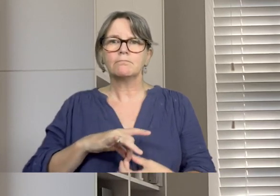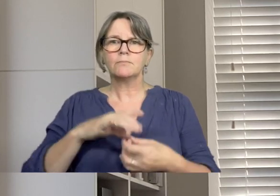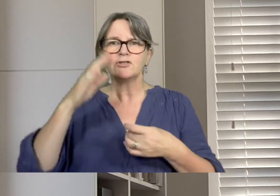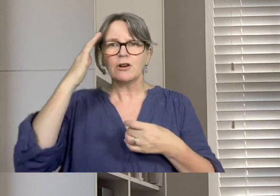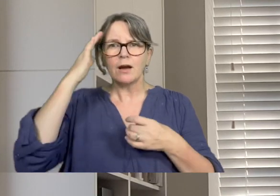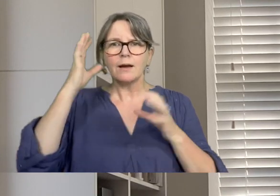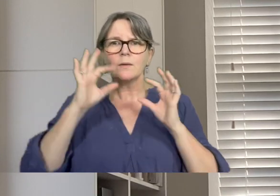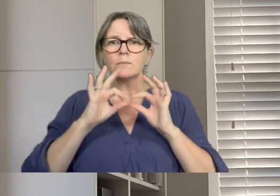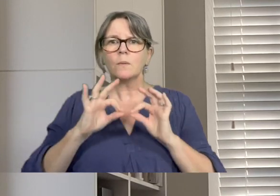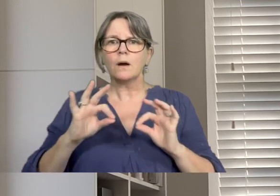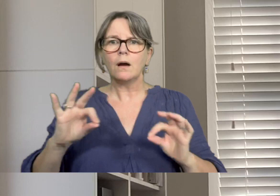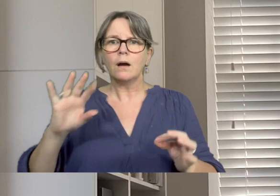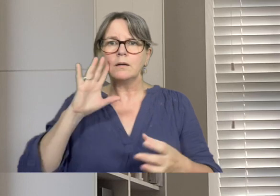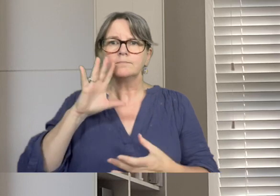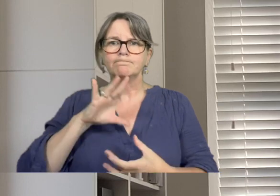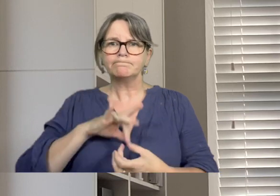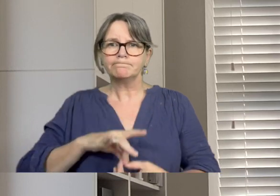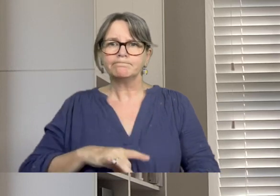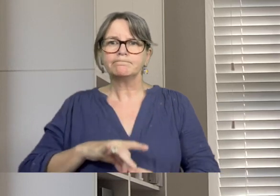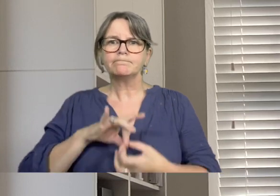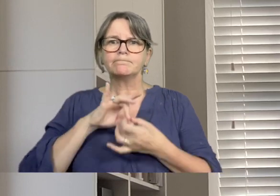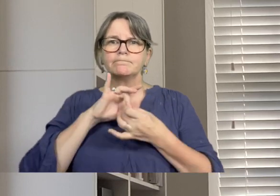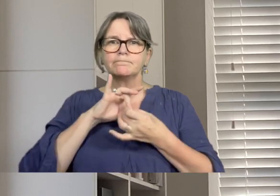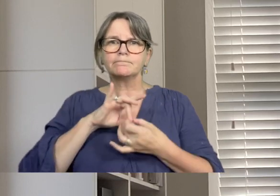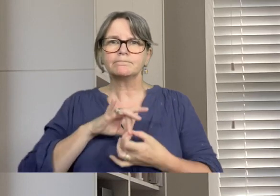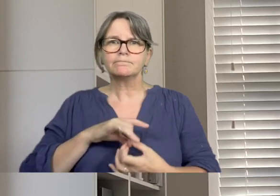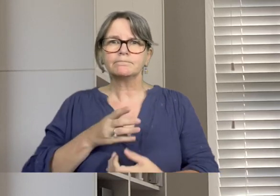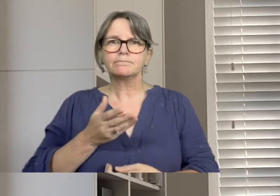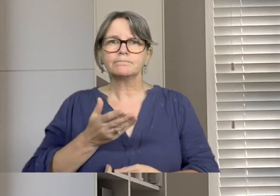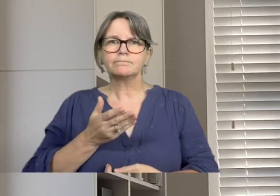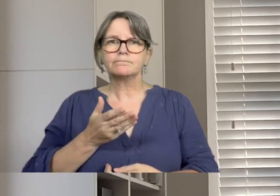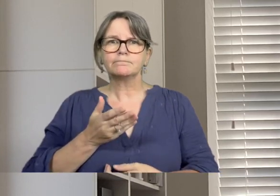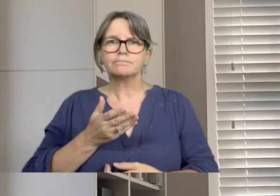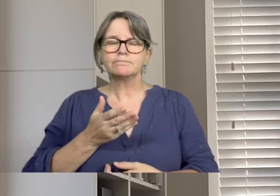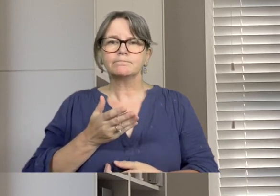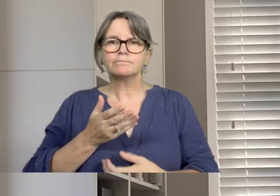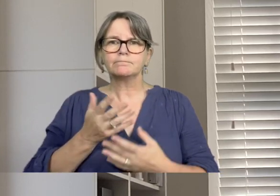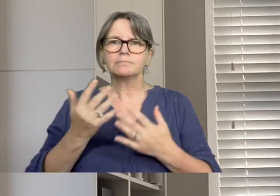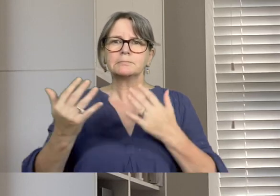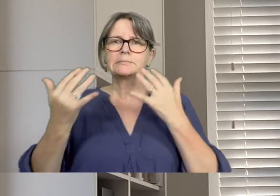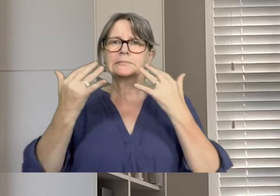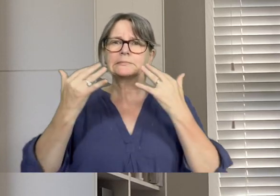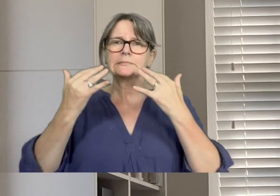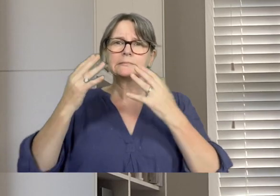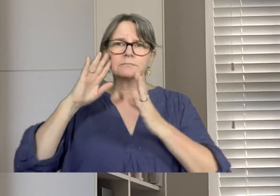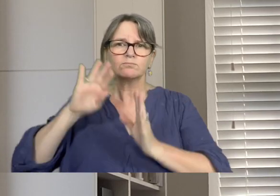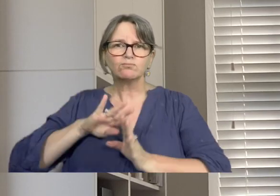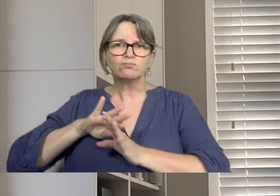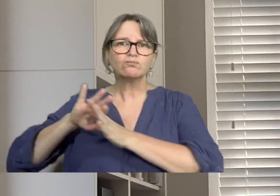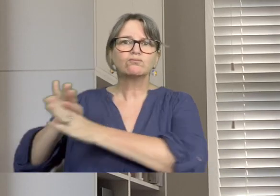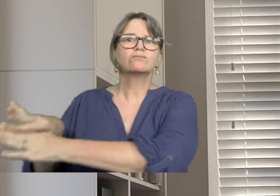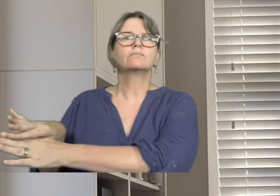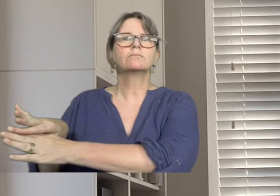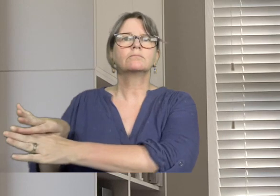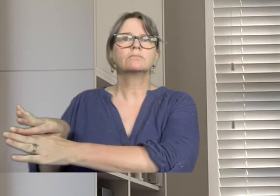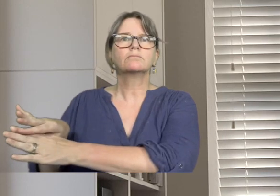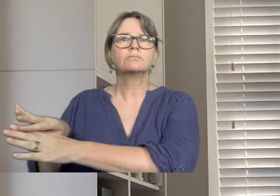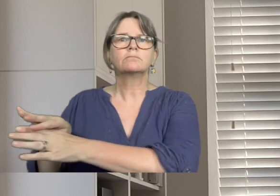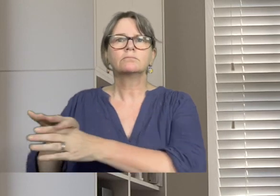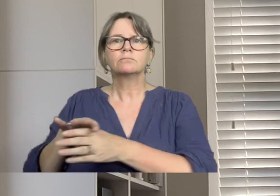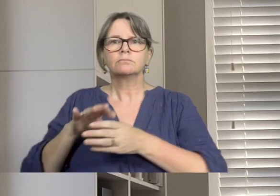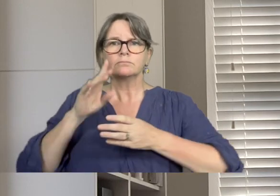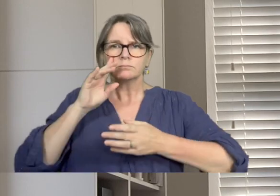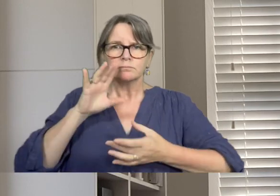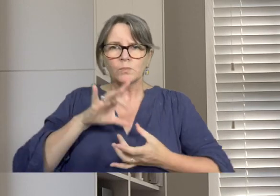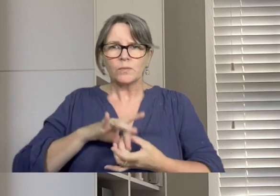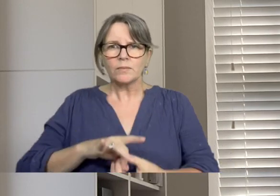to arrive, to give yourself a little moment to quiet the kind of brain and the body from the busyness of maybe what's happened before, to wake